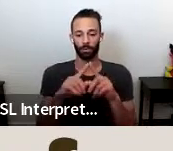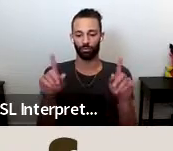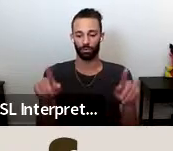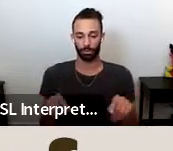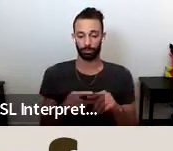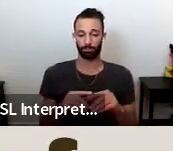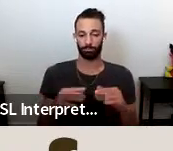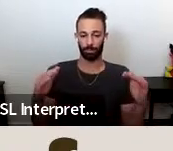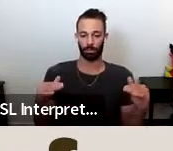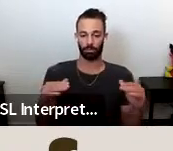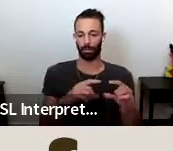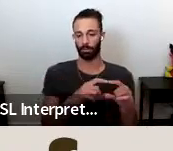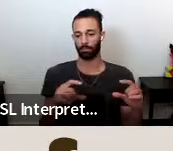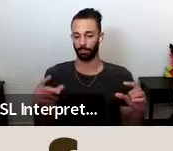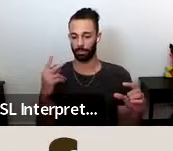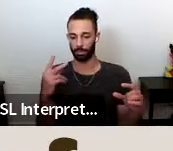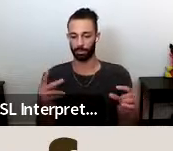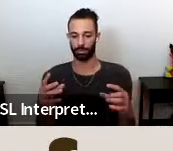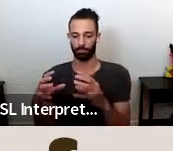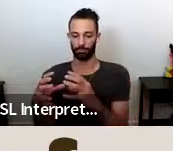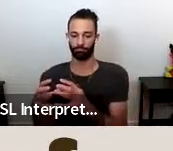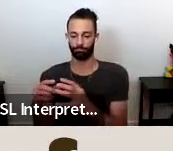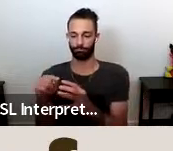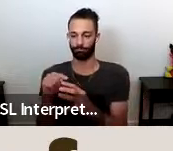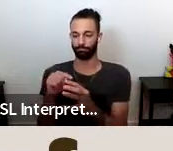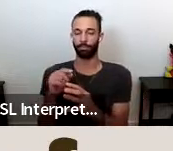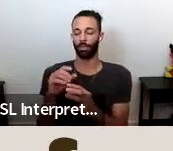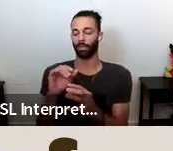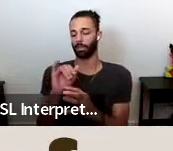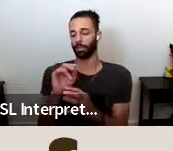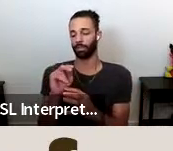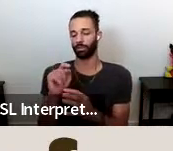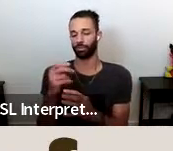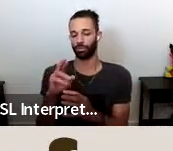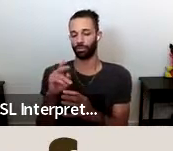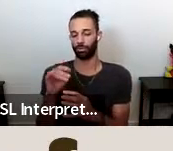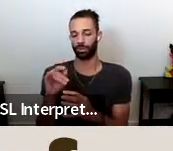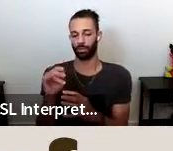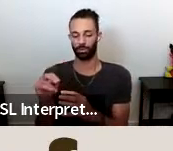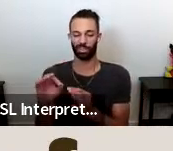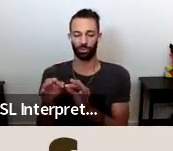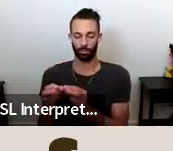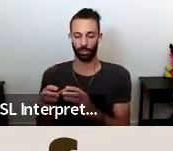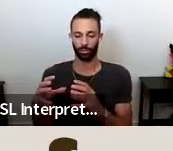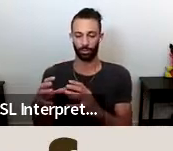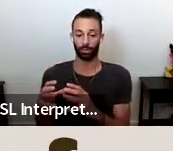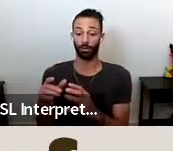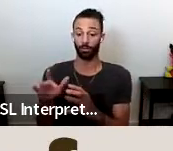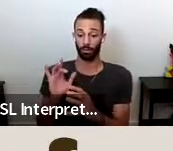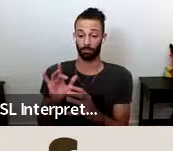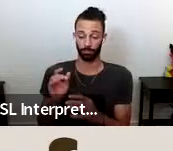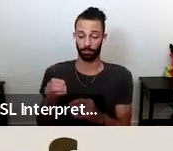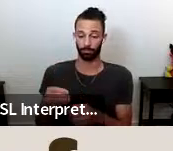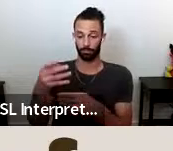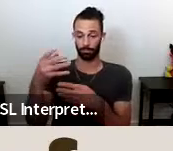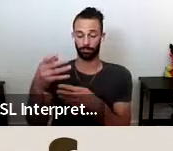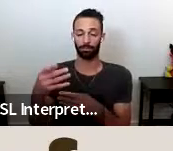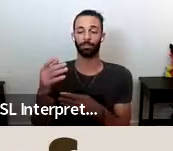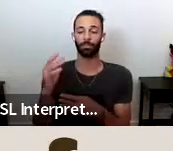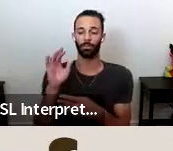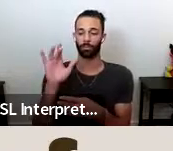see a little globe that says interpretation. Um, if you click on that and choose